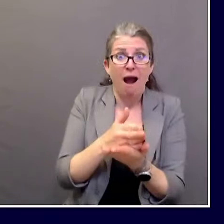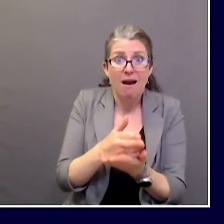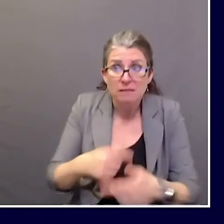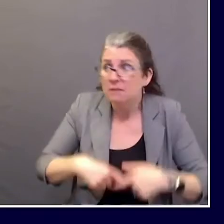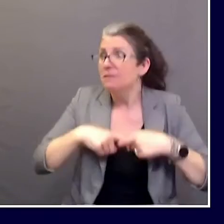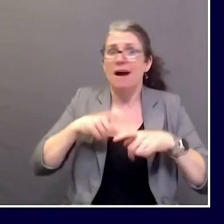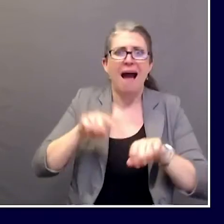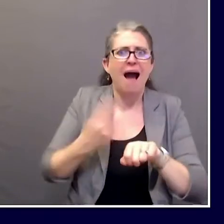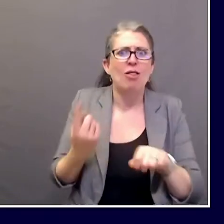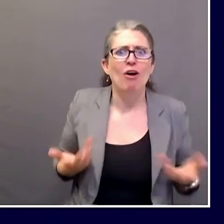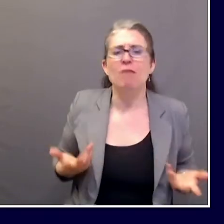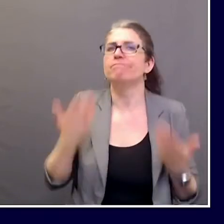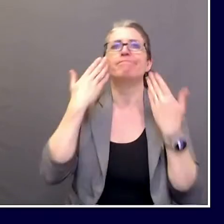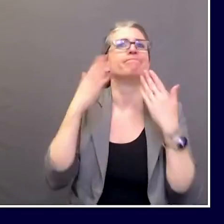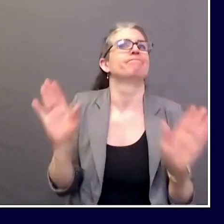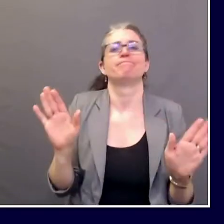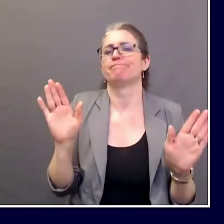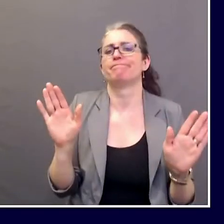is